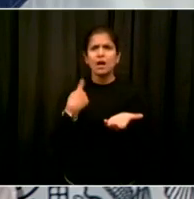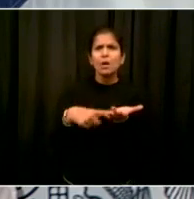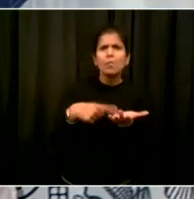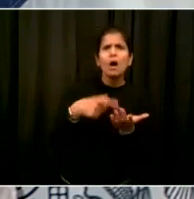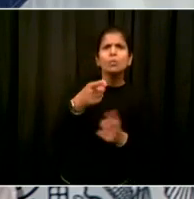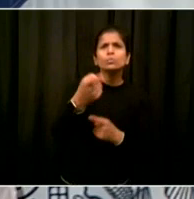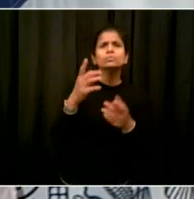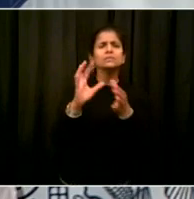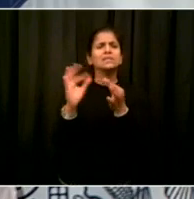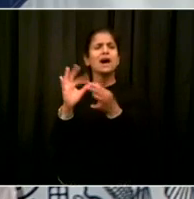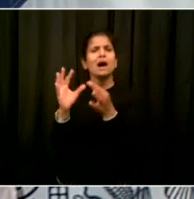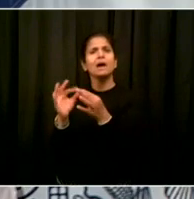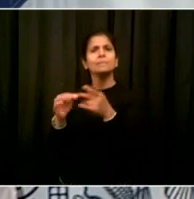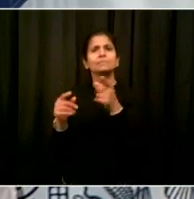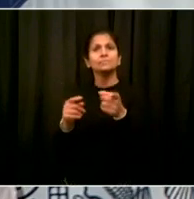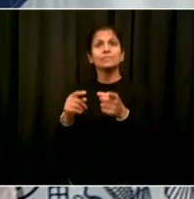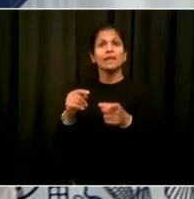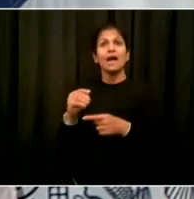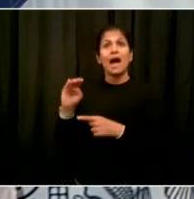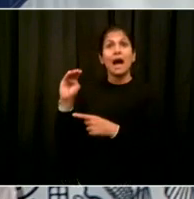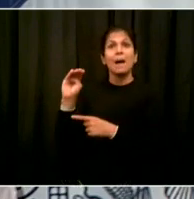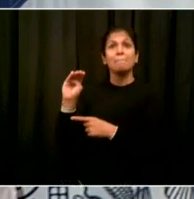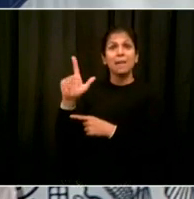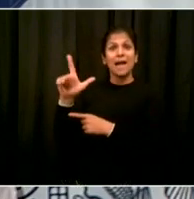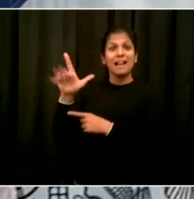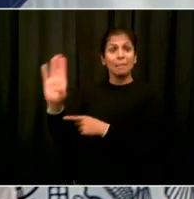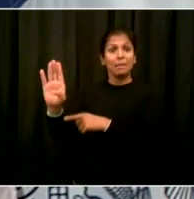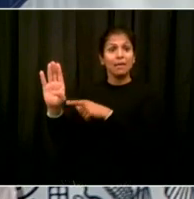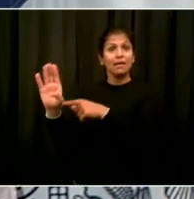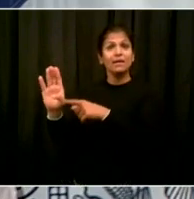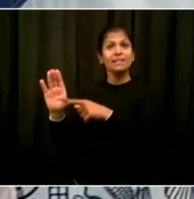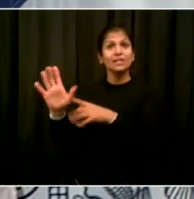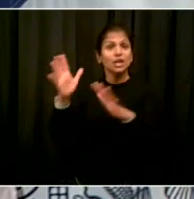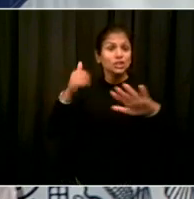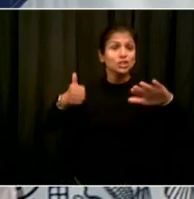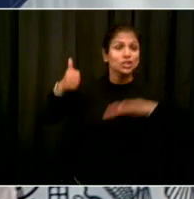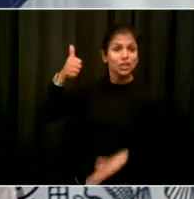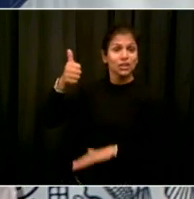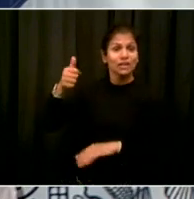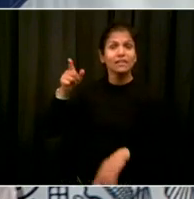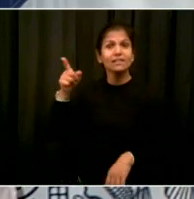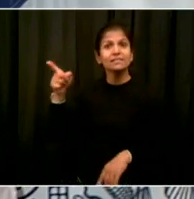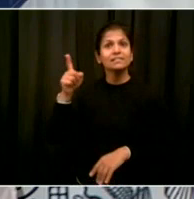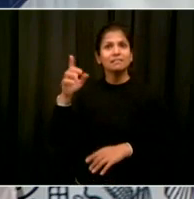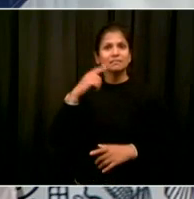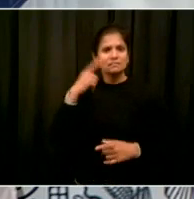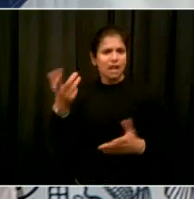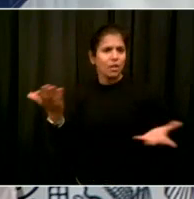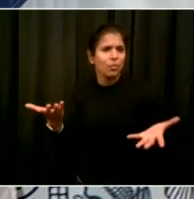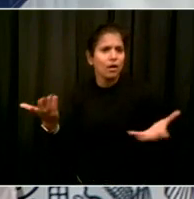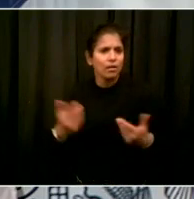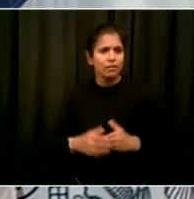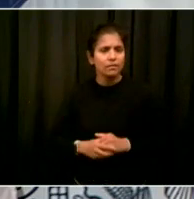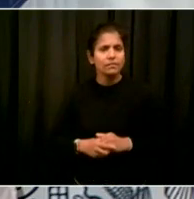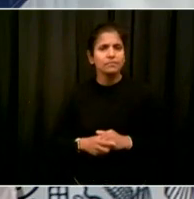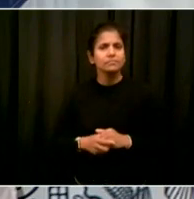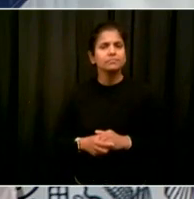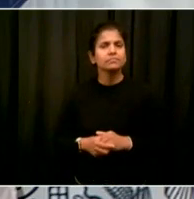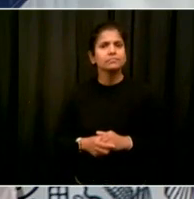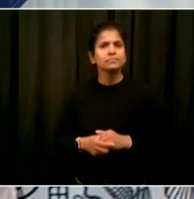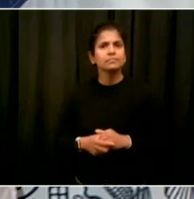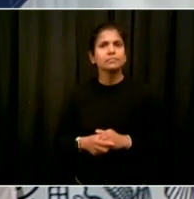lot of detail. I'll just give you the very simple point. I reached out to Commissioner Manfred, simply let him know